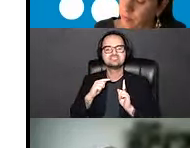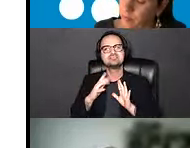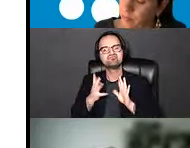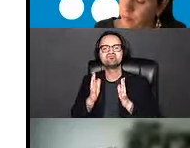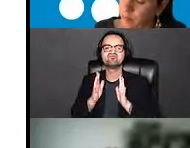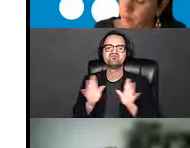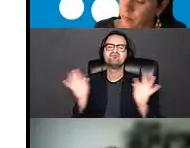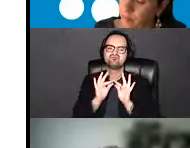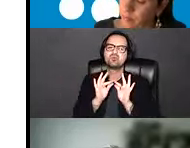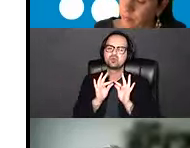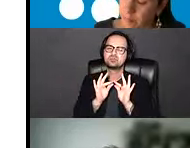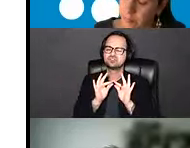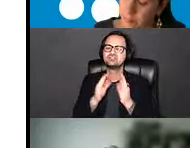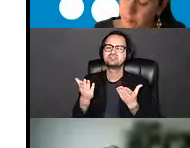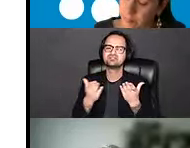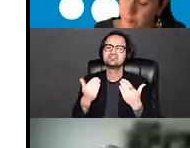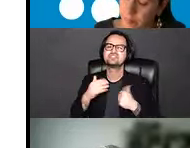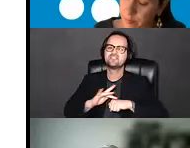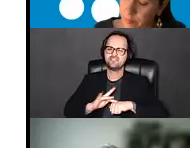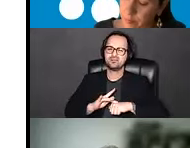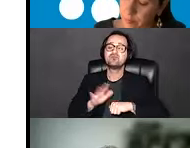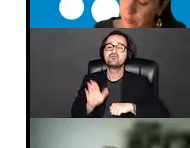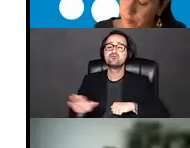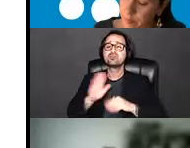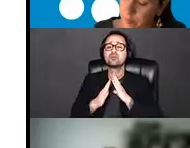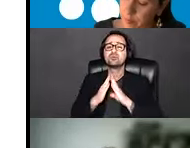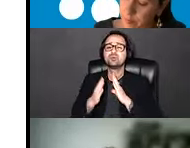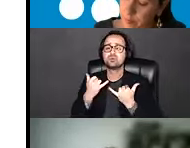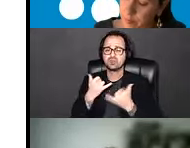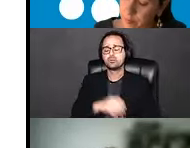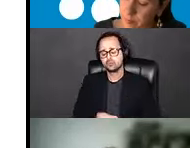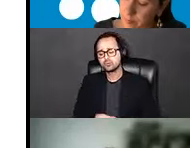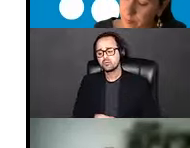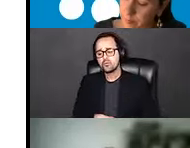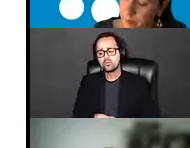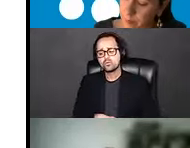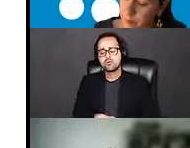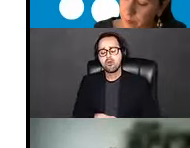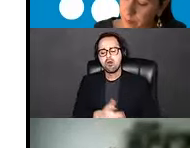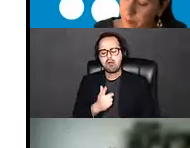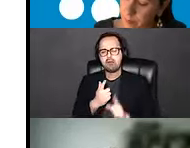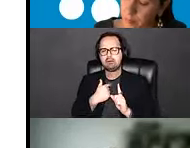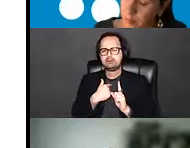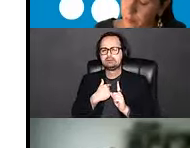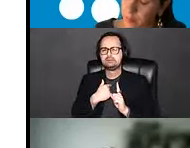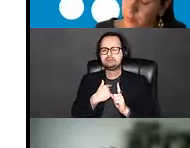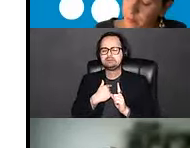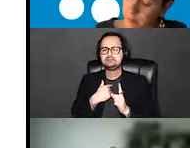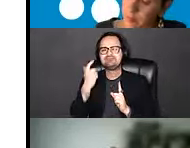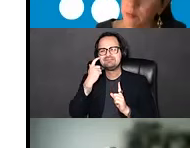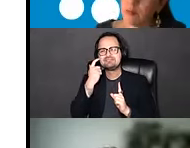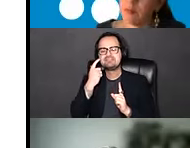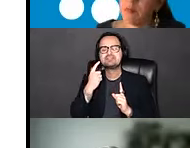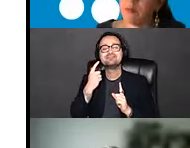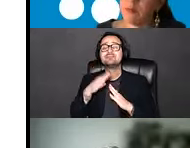important service that could be in your community. And I think the main thing for people like you to